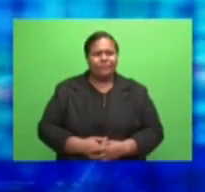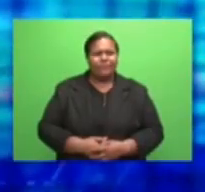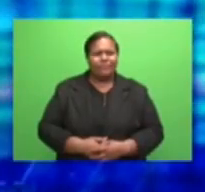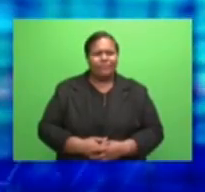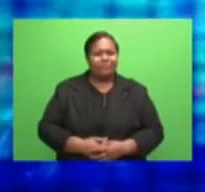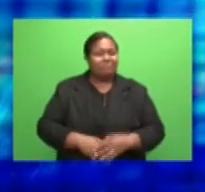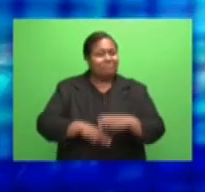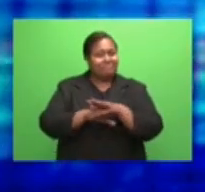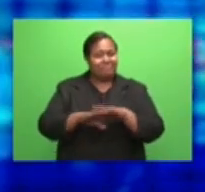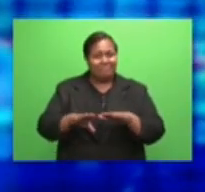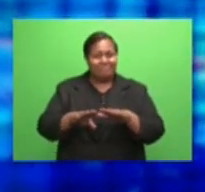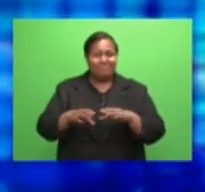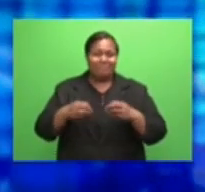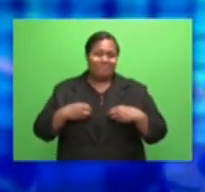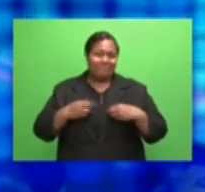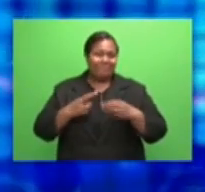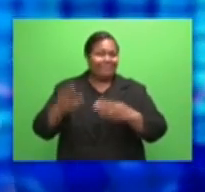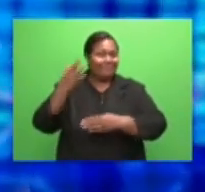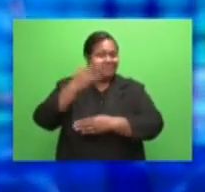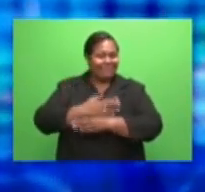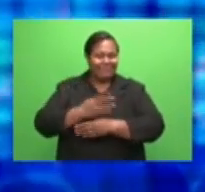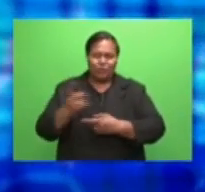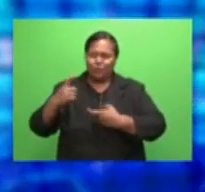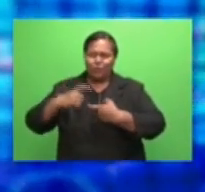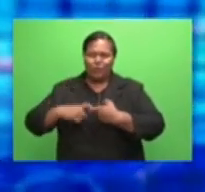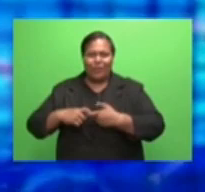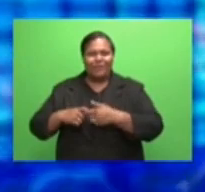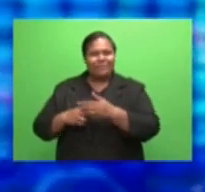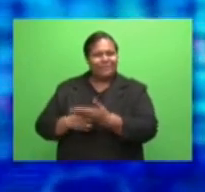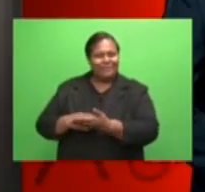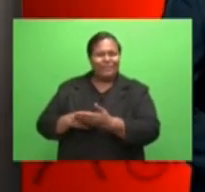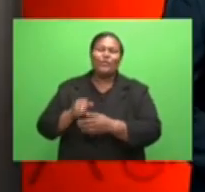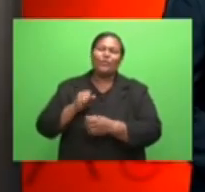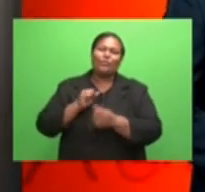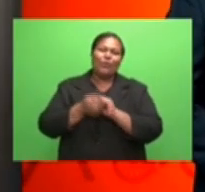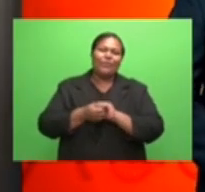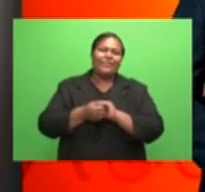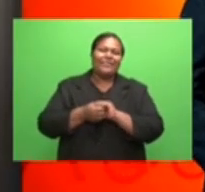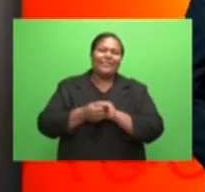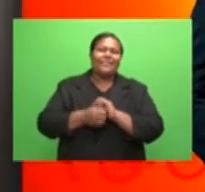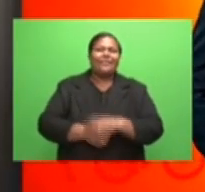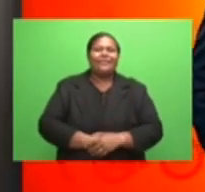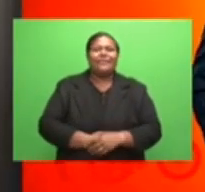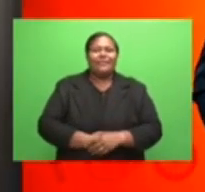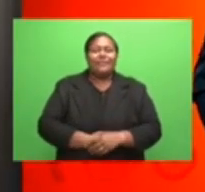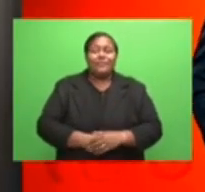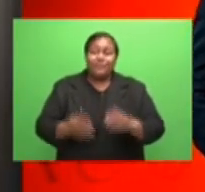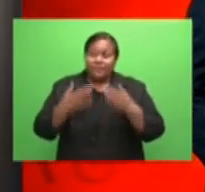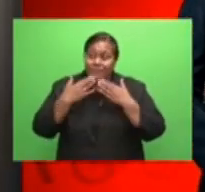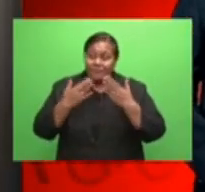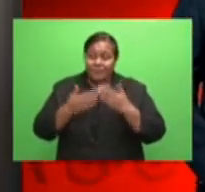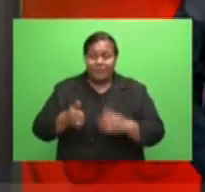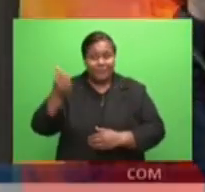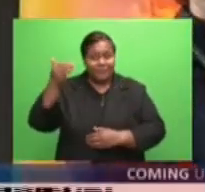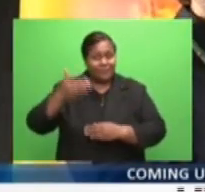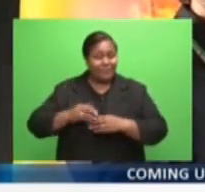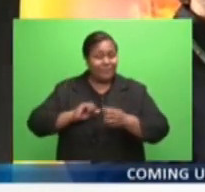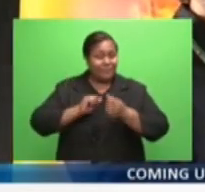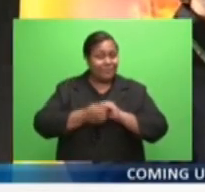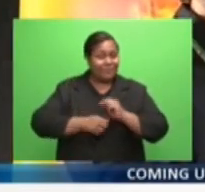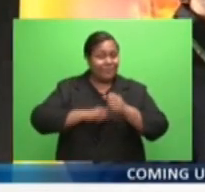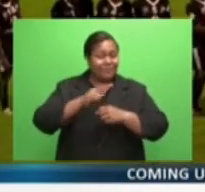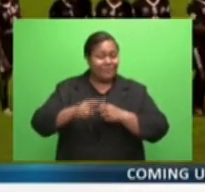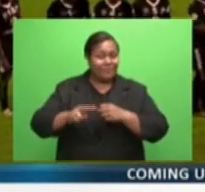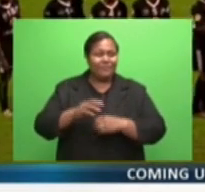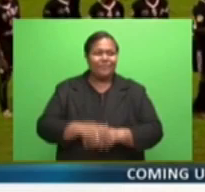That's it from Business Tonight. We now join Jamie with the latest in sports. Thanks, Whitney, and good evening in Sports Tonight.